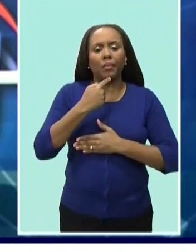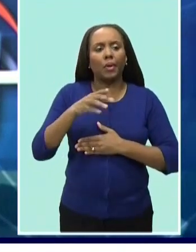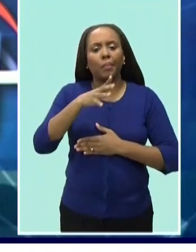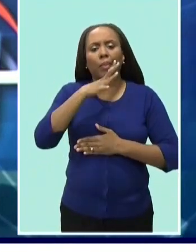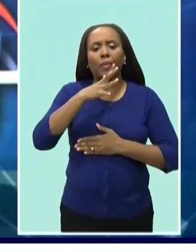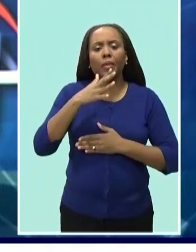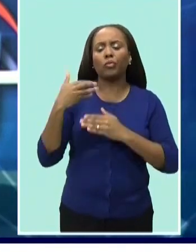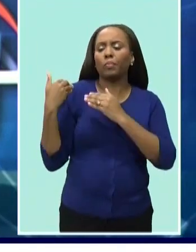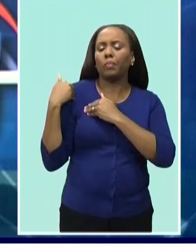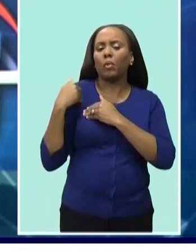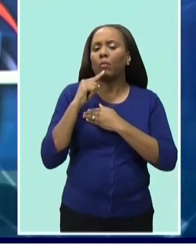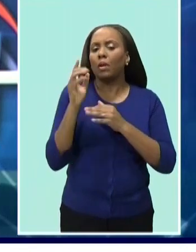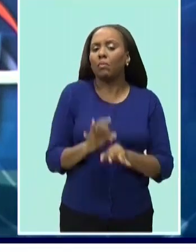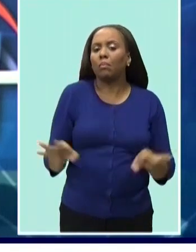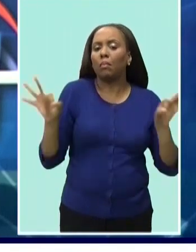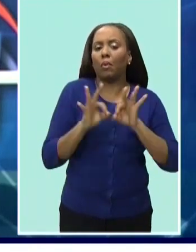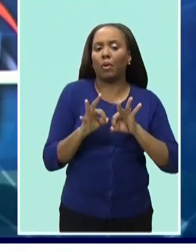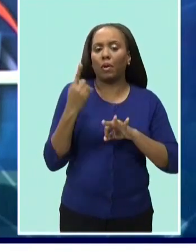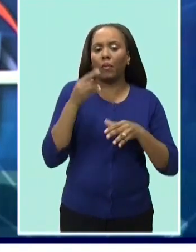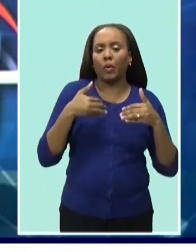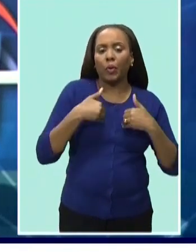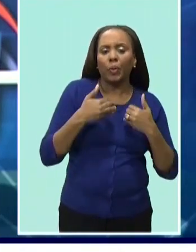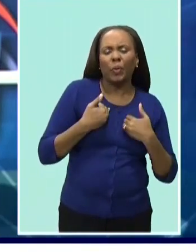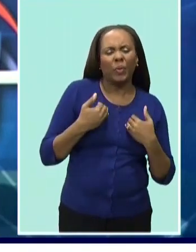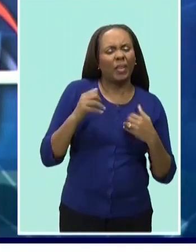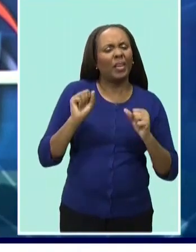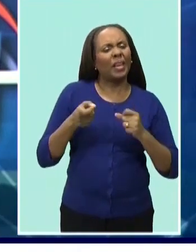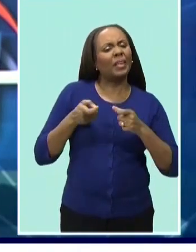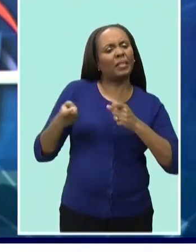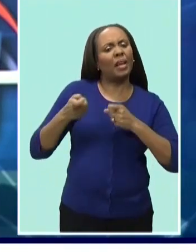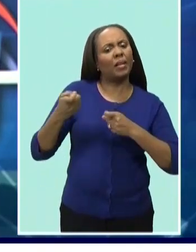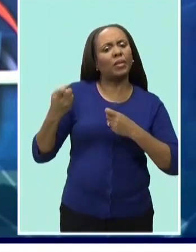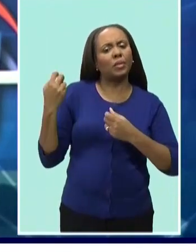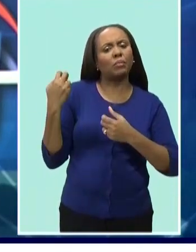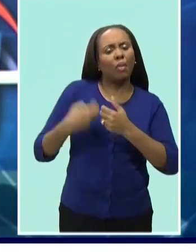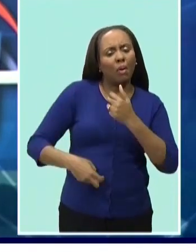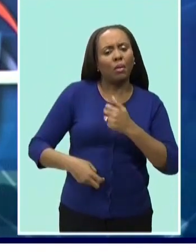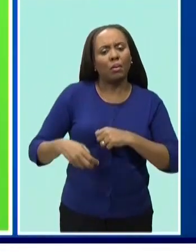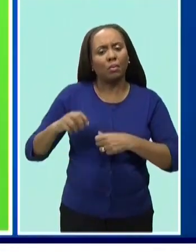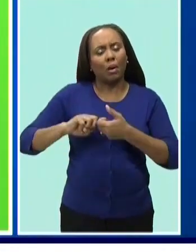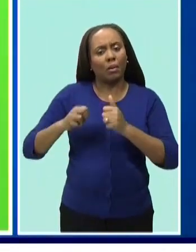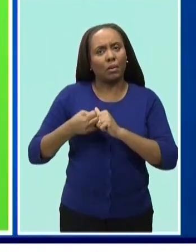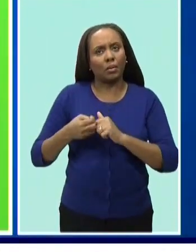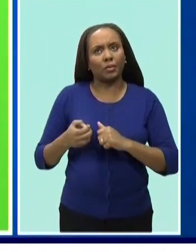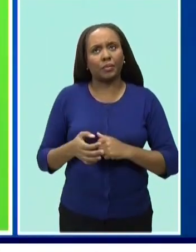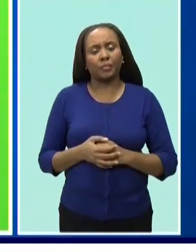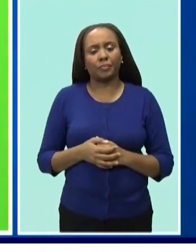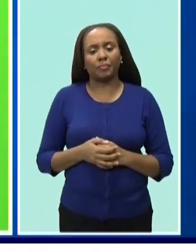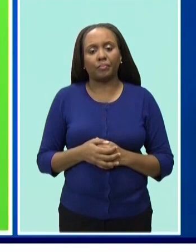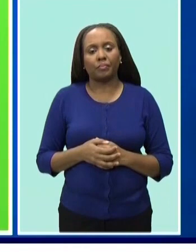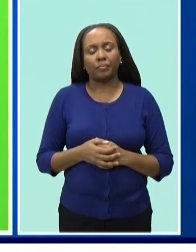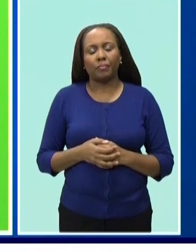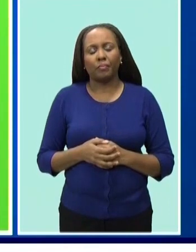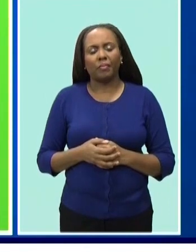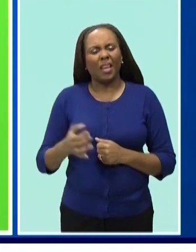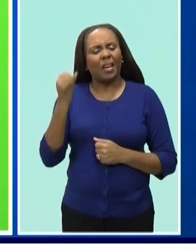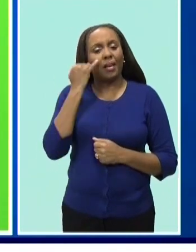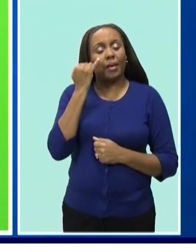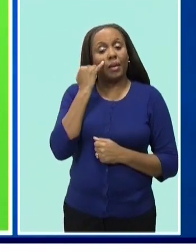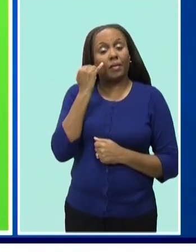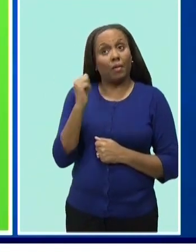the youth and tackling some of the social ills the country is going through. If all the mothers in